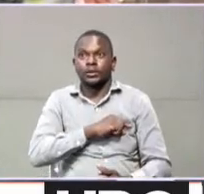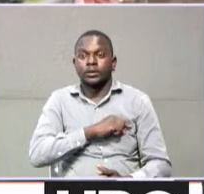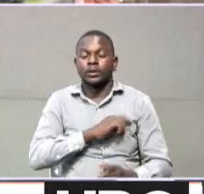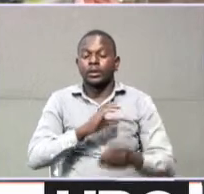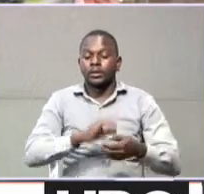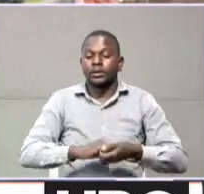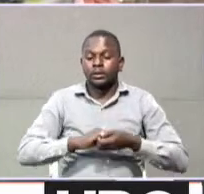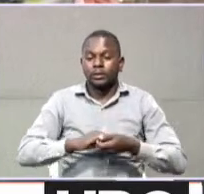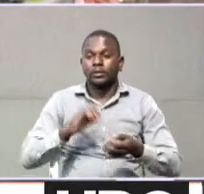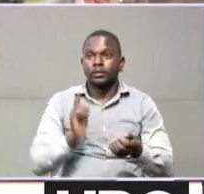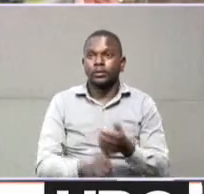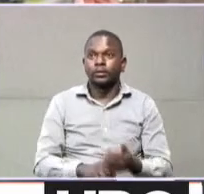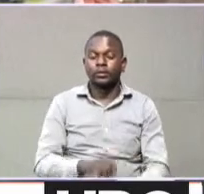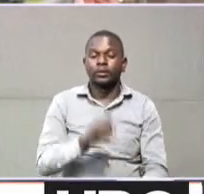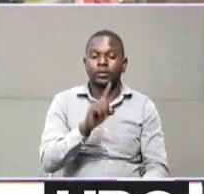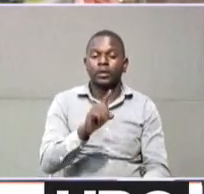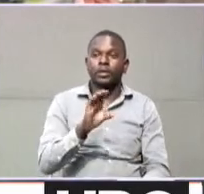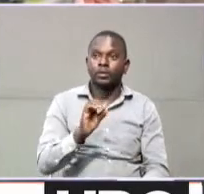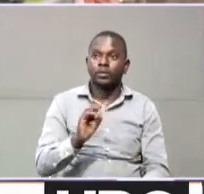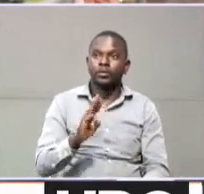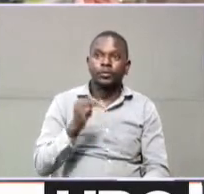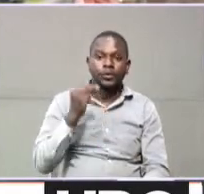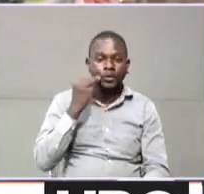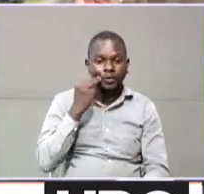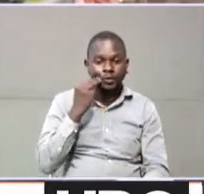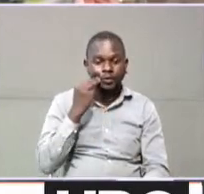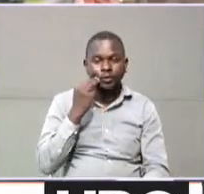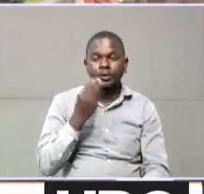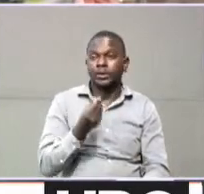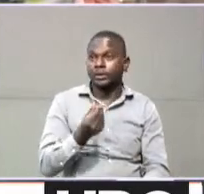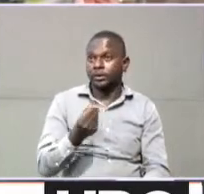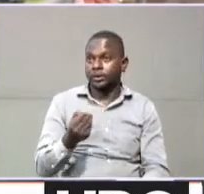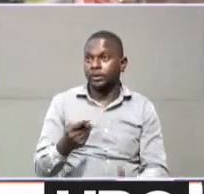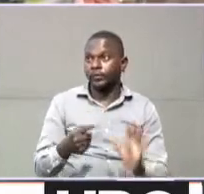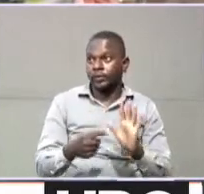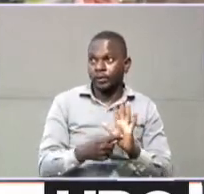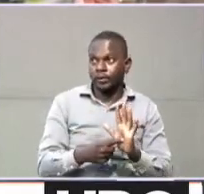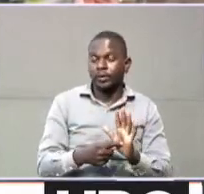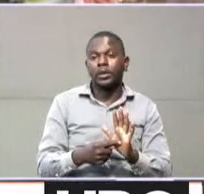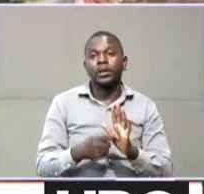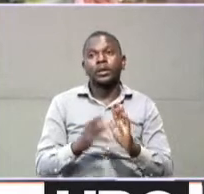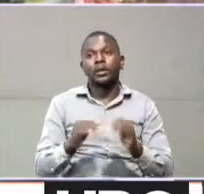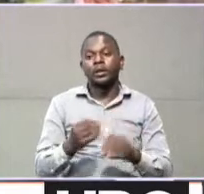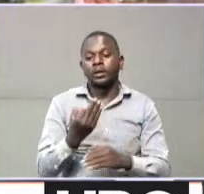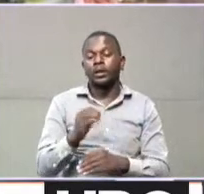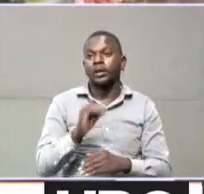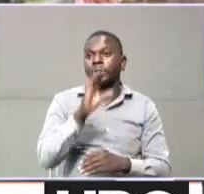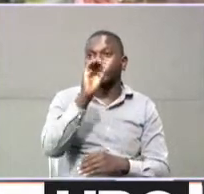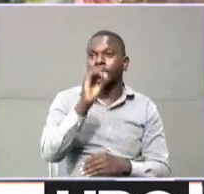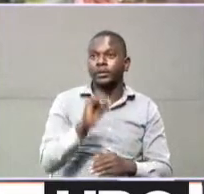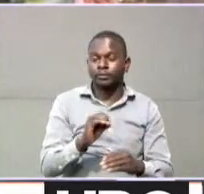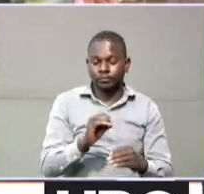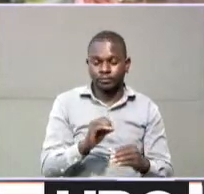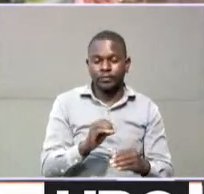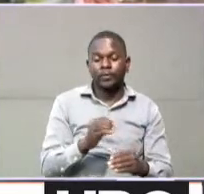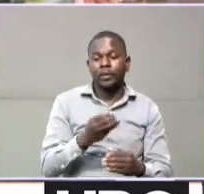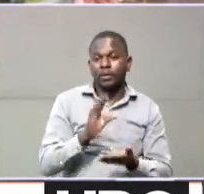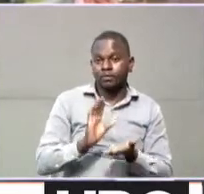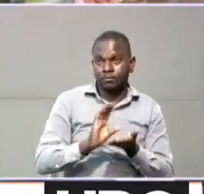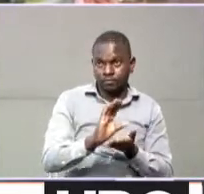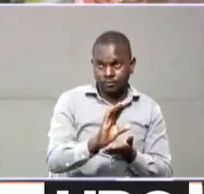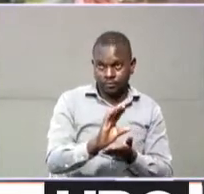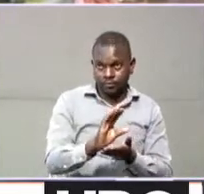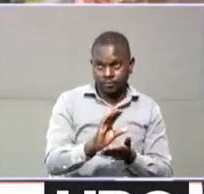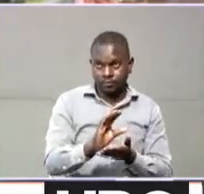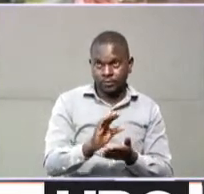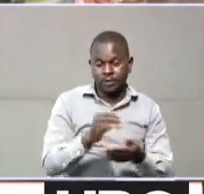circle receives 100 million shillings for example we have already indicated that 30 percent of that money